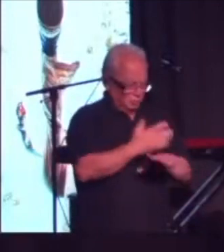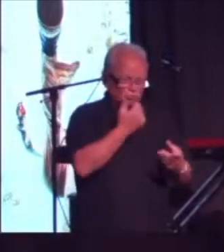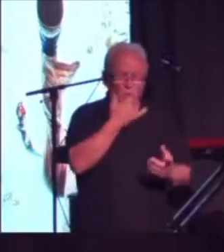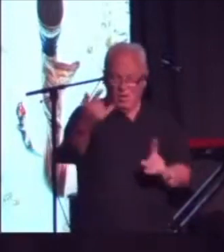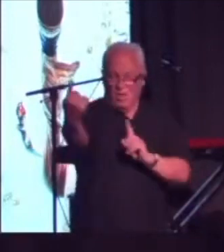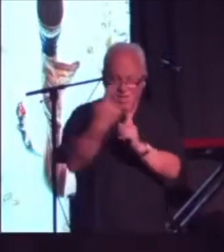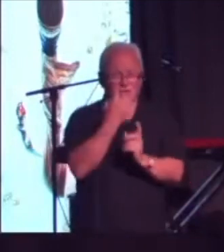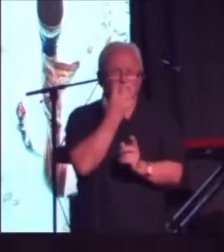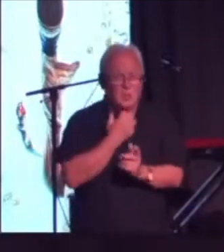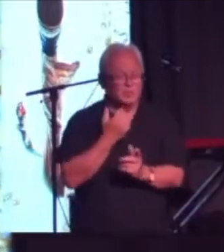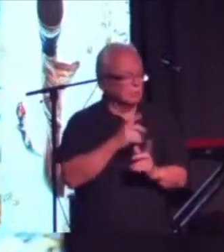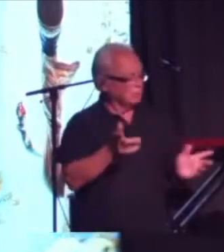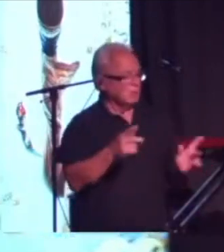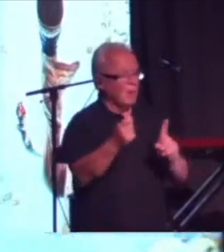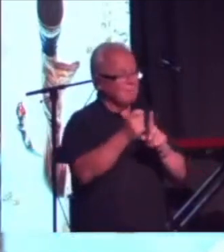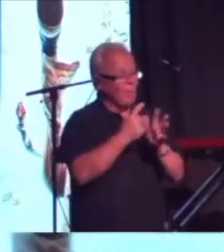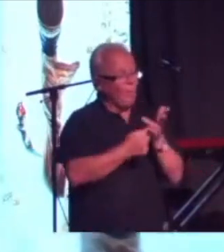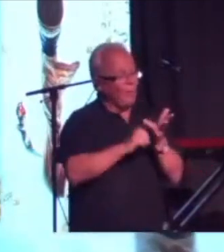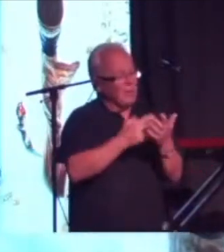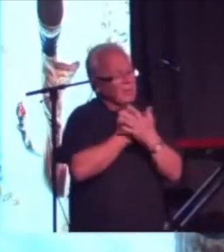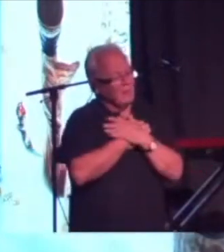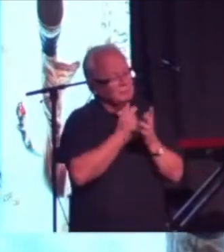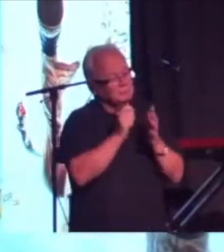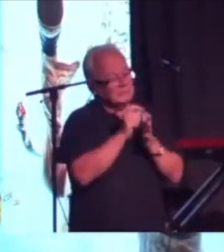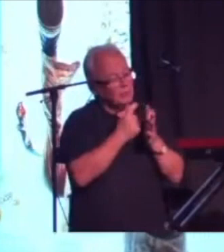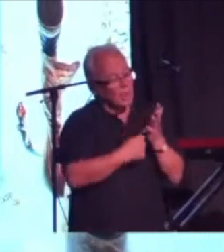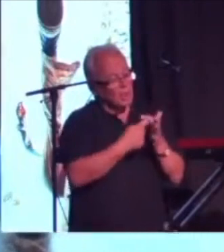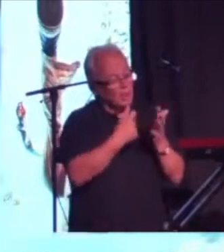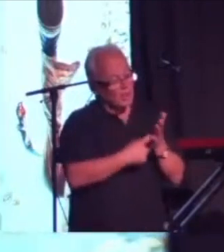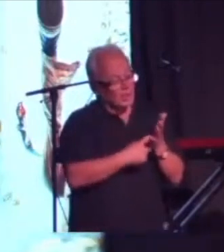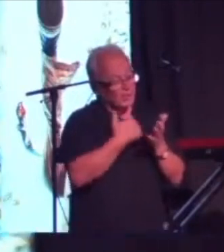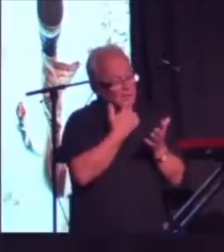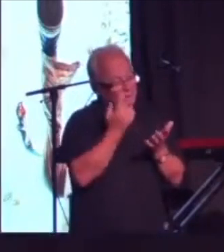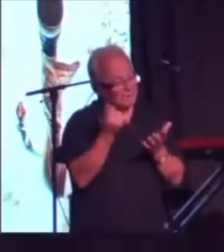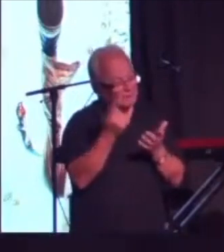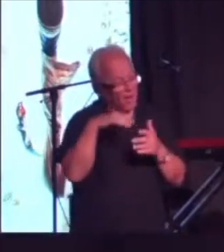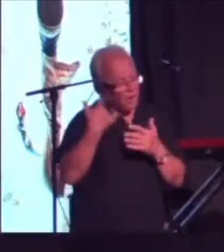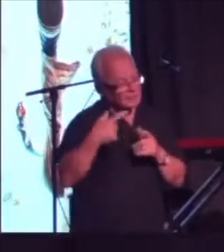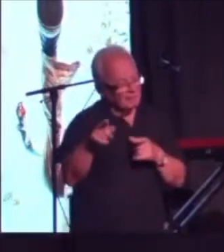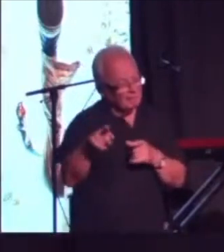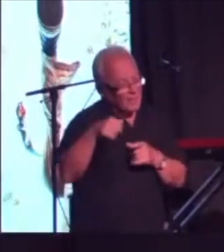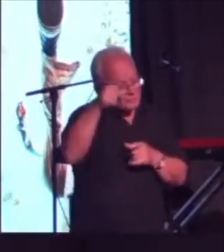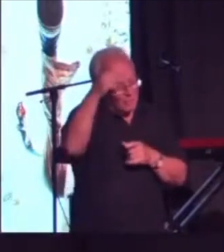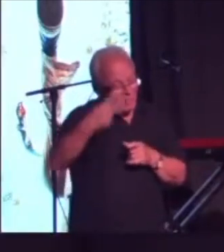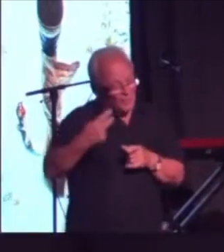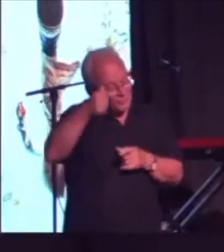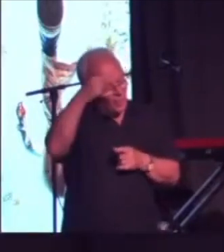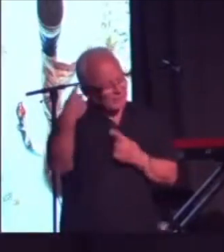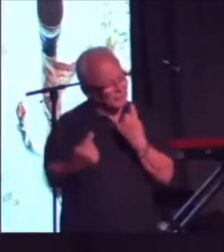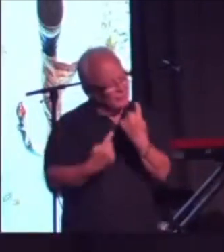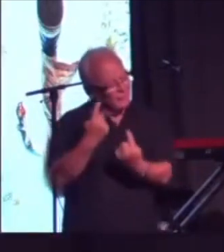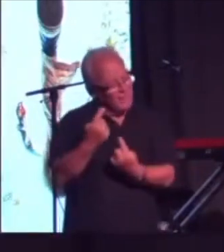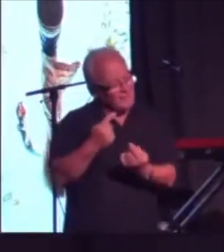Paul loved Peter enough to wound him. He loved him enough to wound him. In fact, this is a challenge